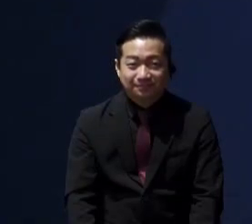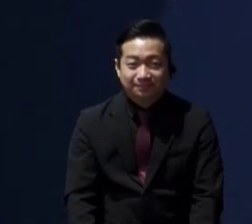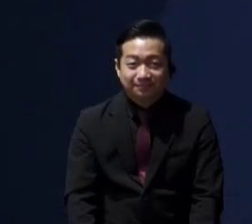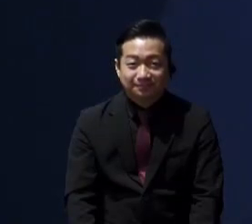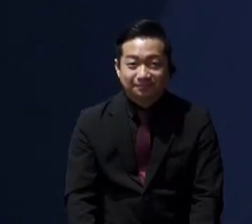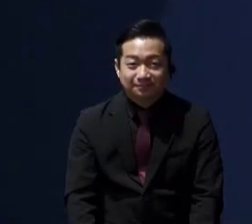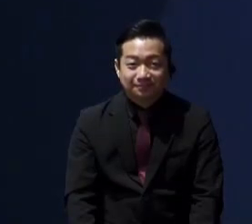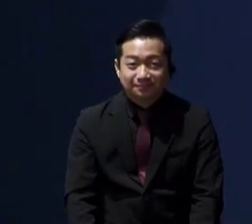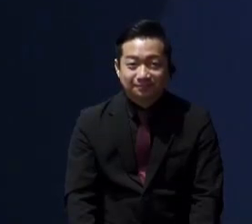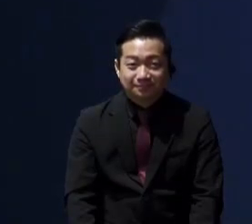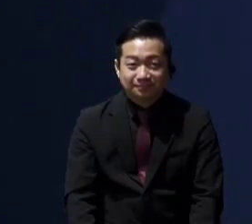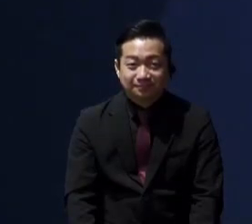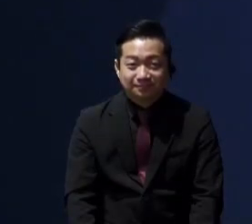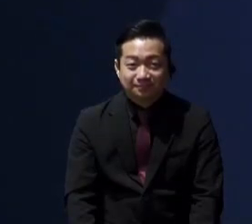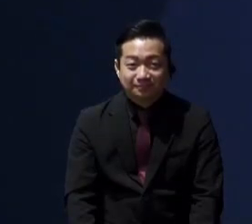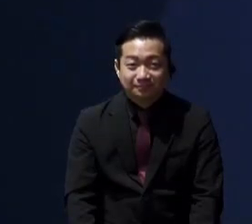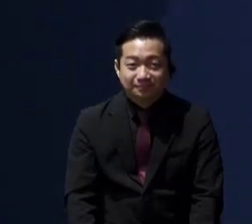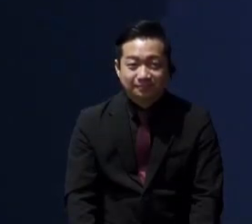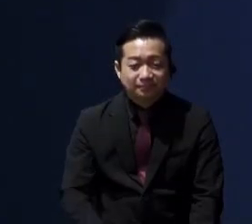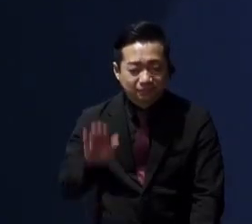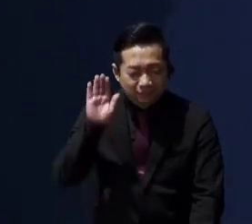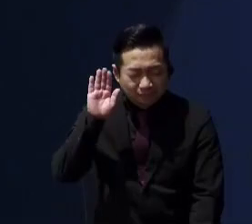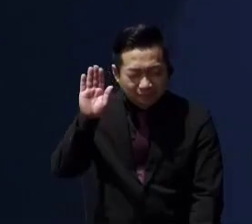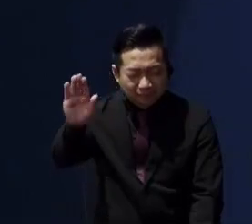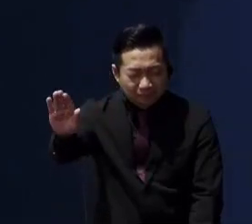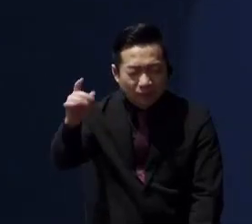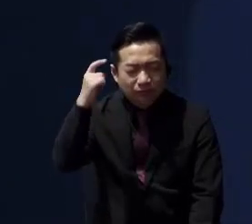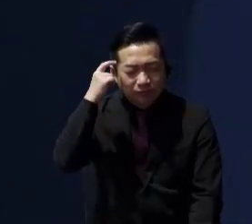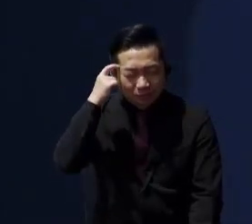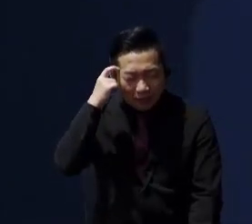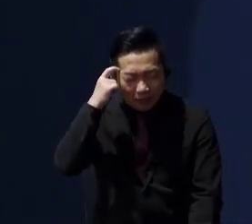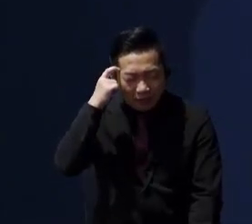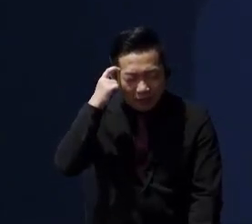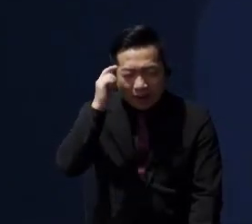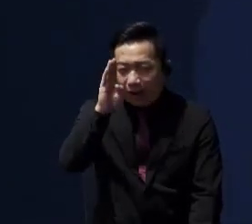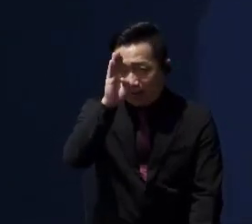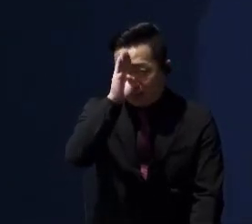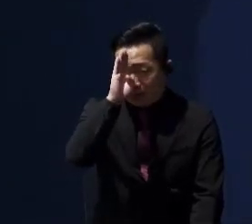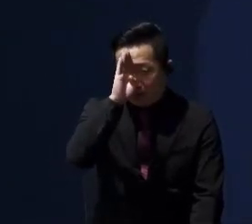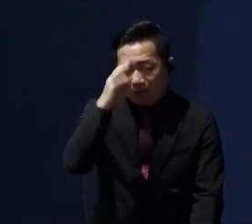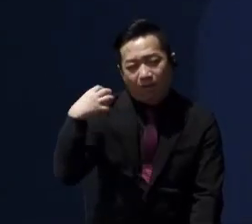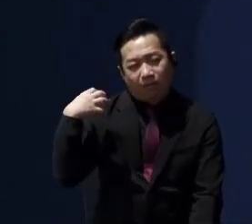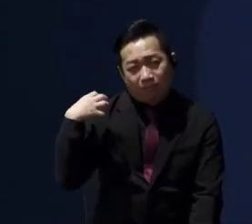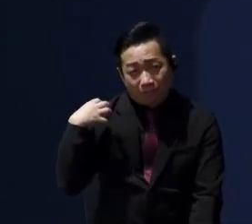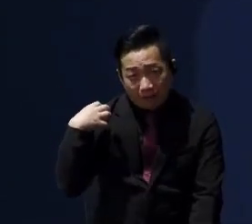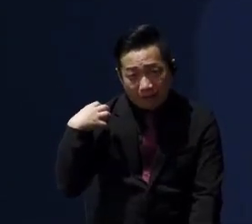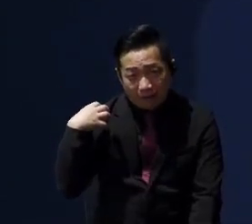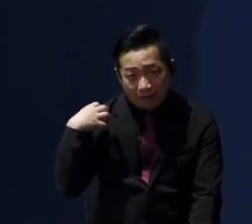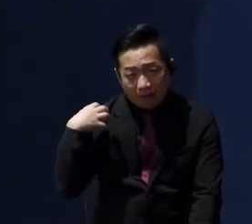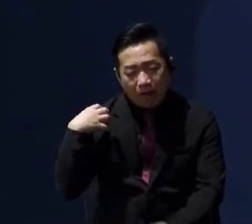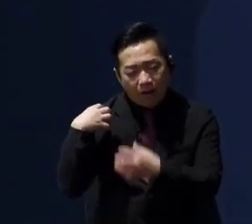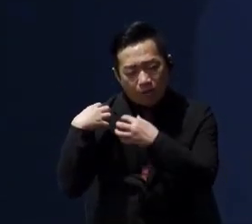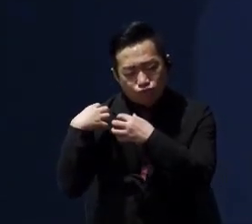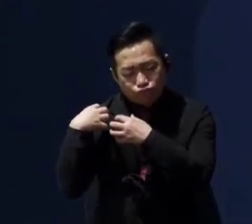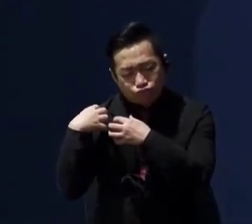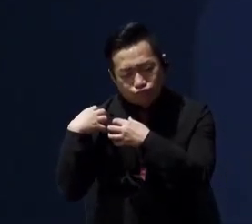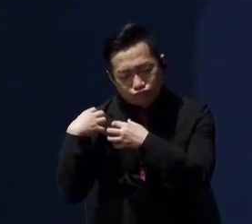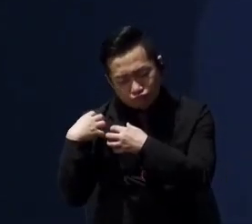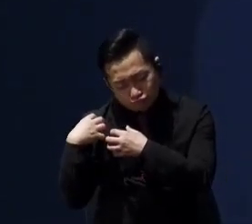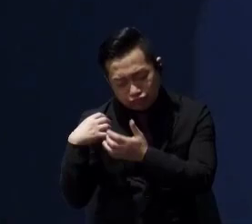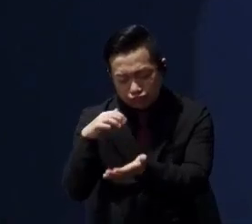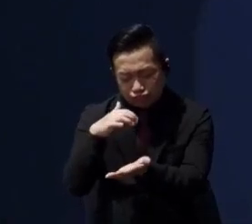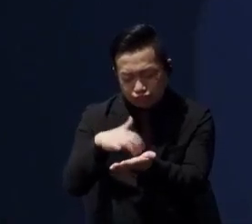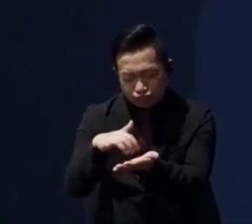estimate, predict disease burden because of various